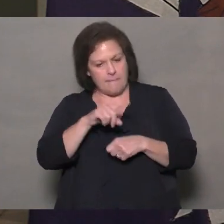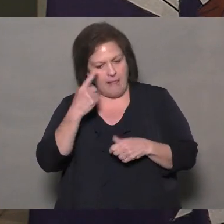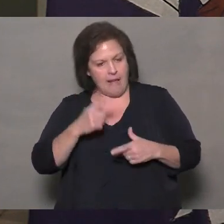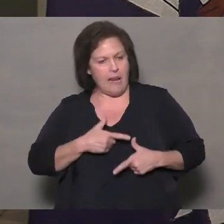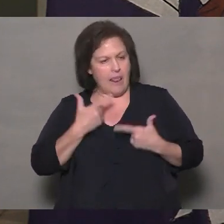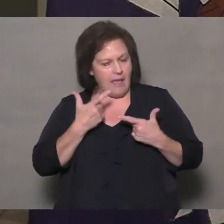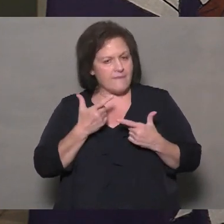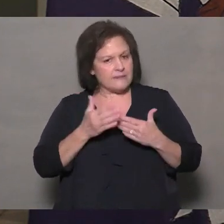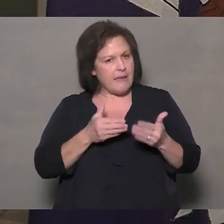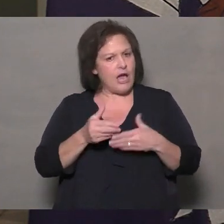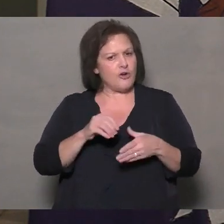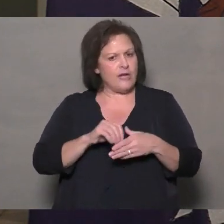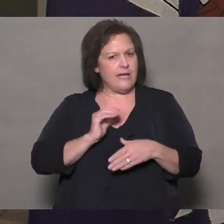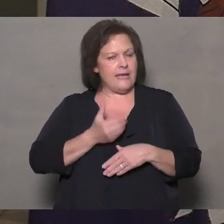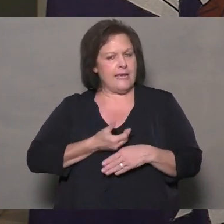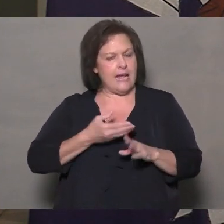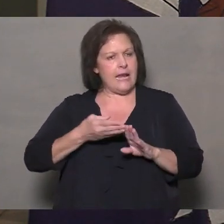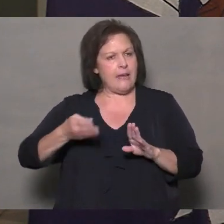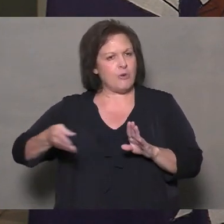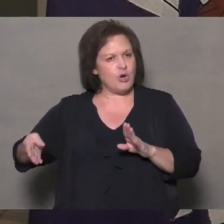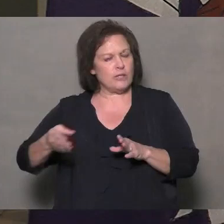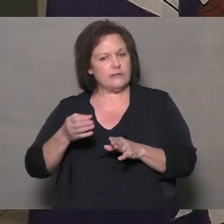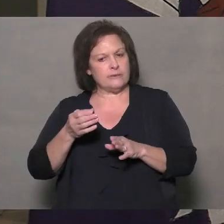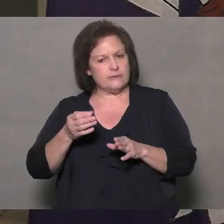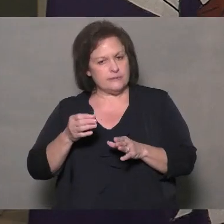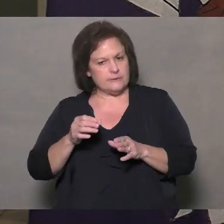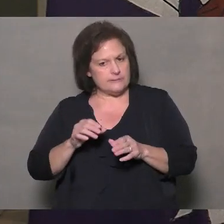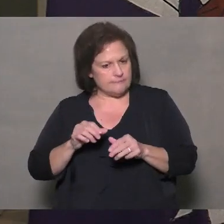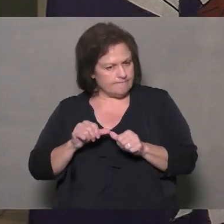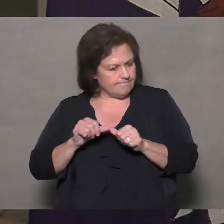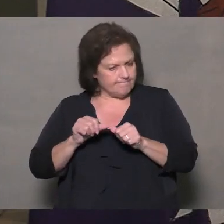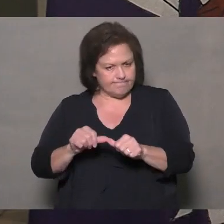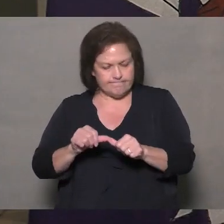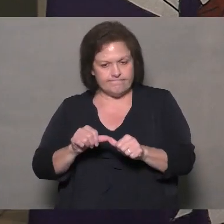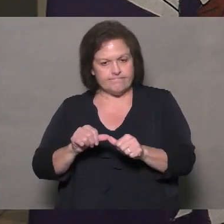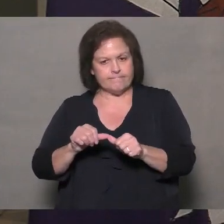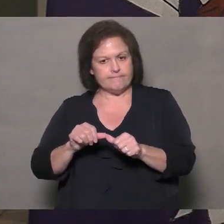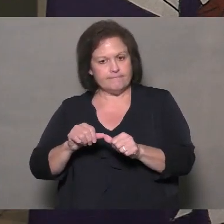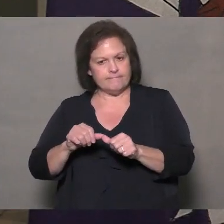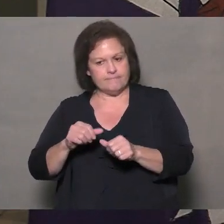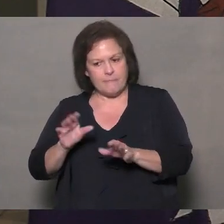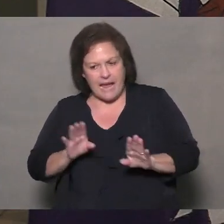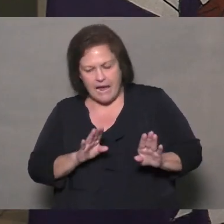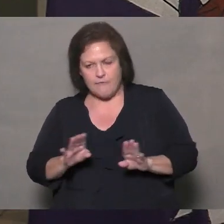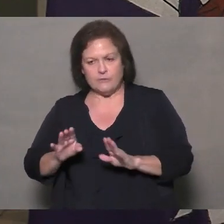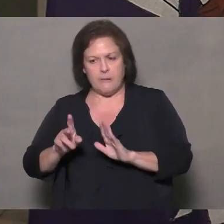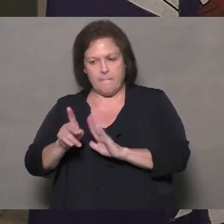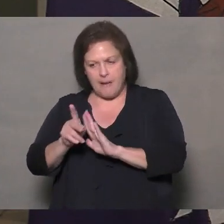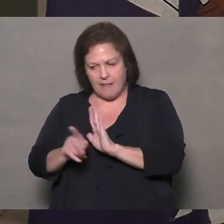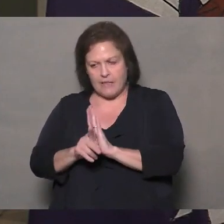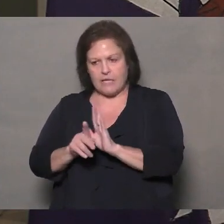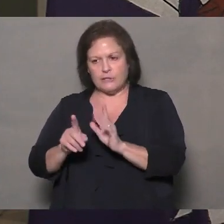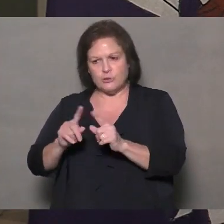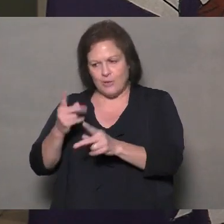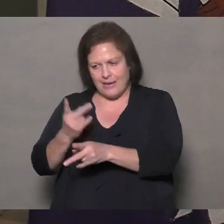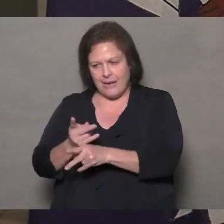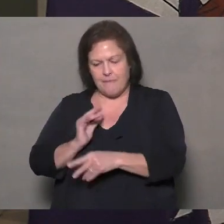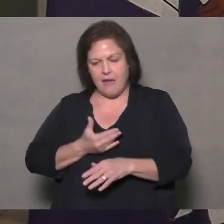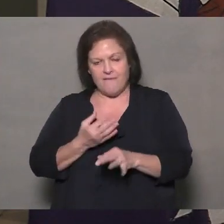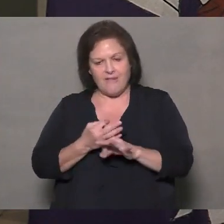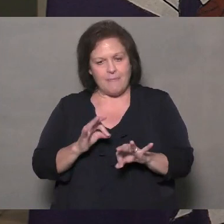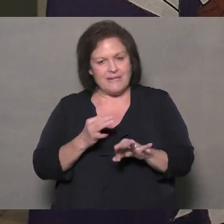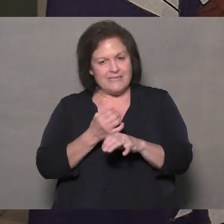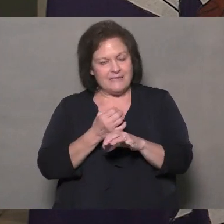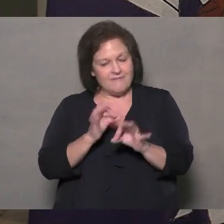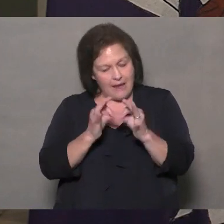lives matter in our neighborhoods, to embrace behaviors and policies that keep our families safe and out